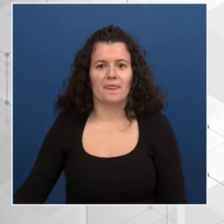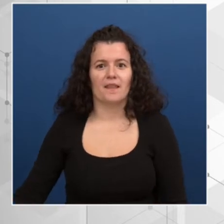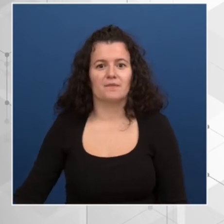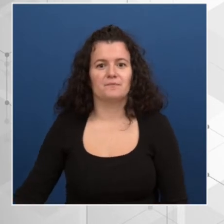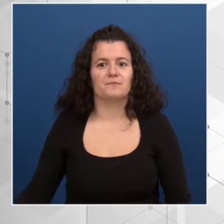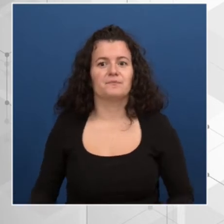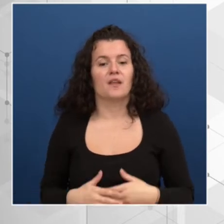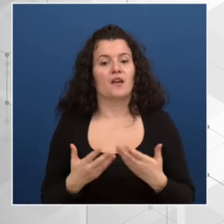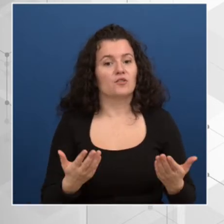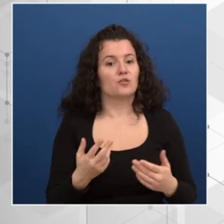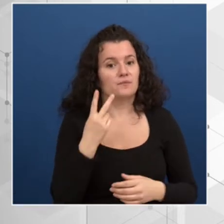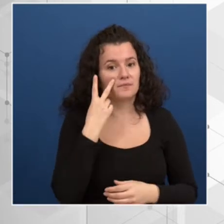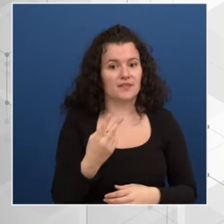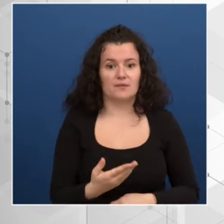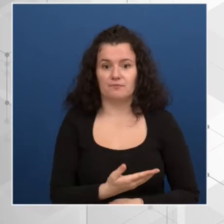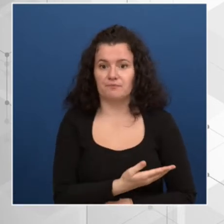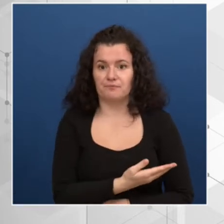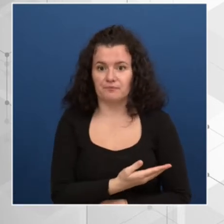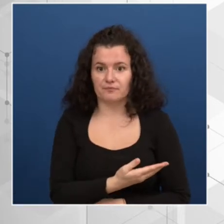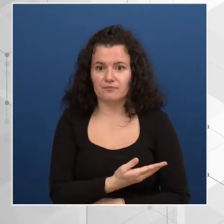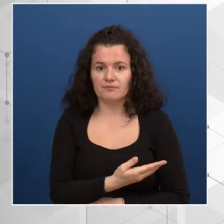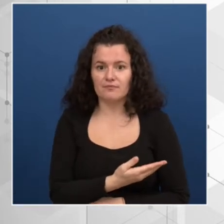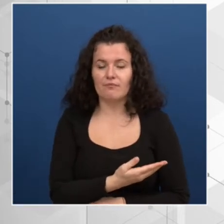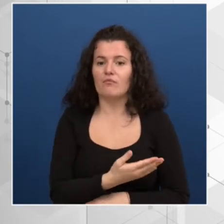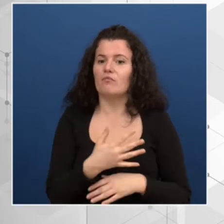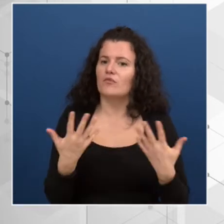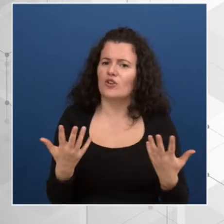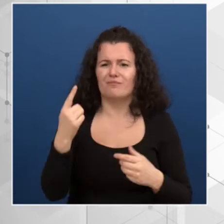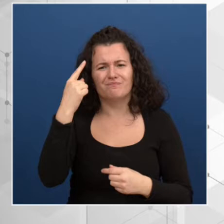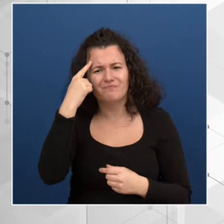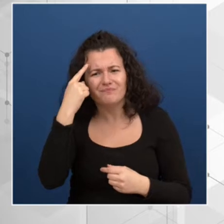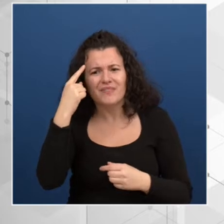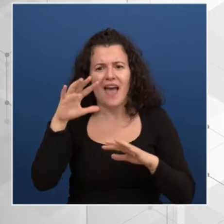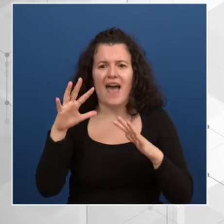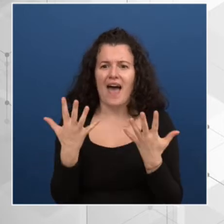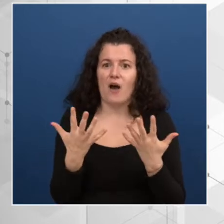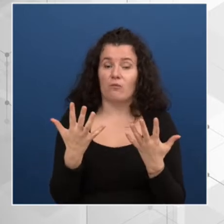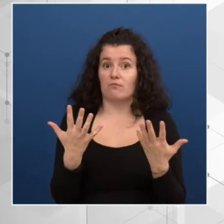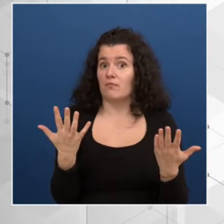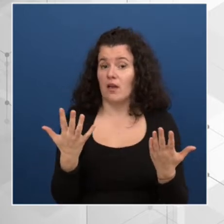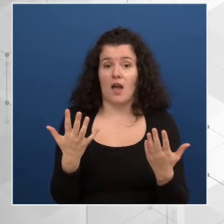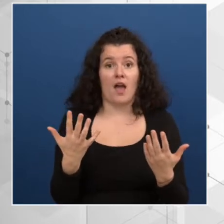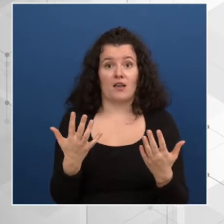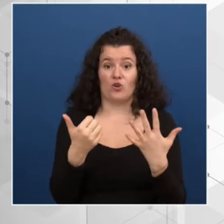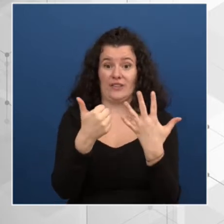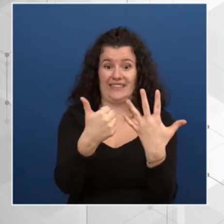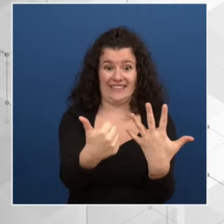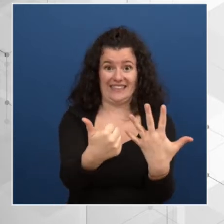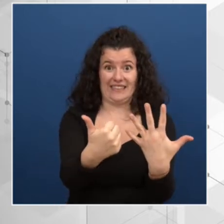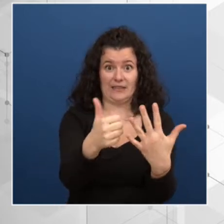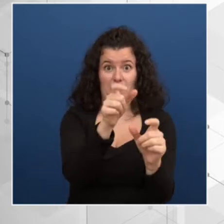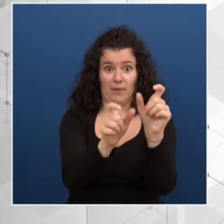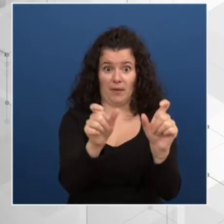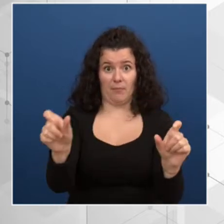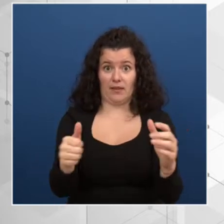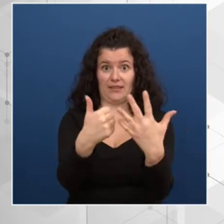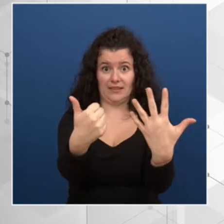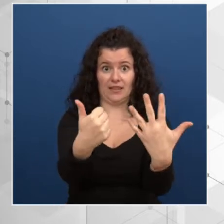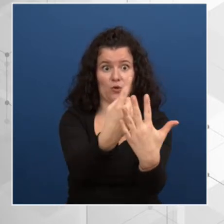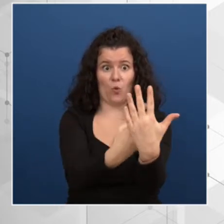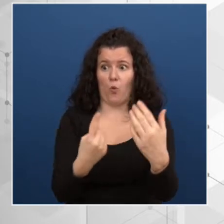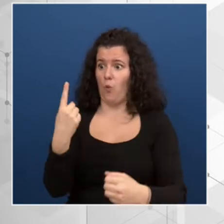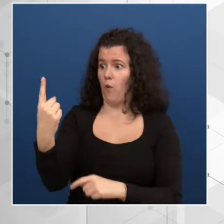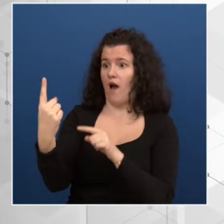colors, content. Have a think about the fact that 1 in 6 of the general population have a disability. So your email may have already